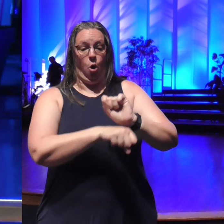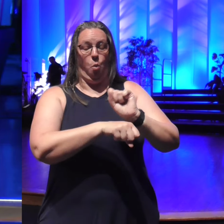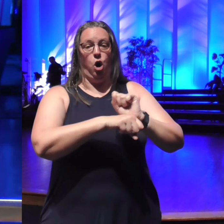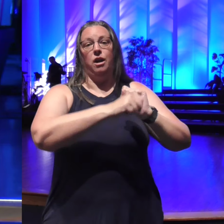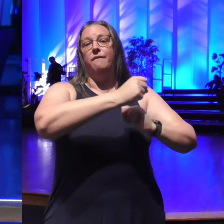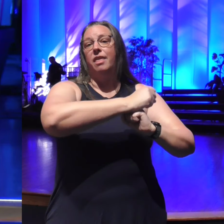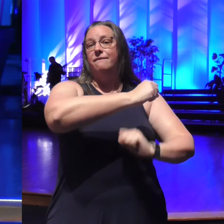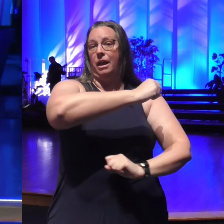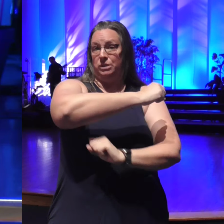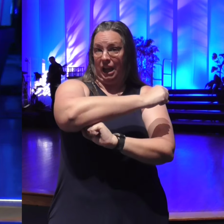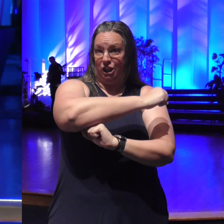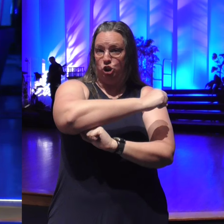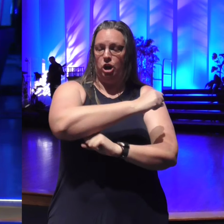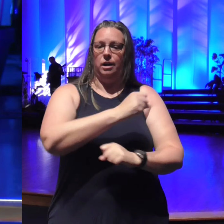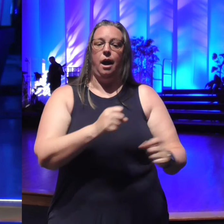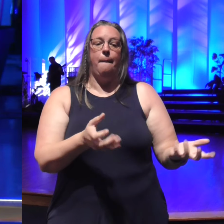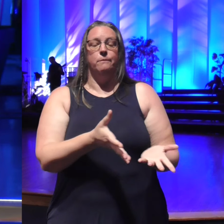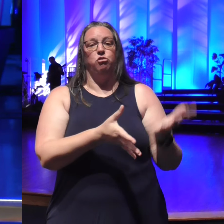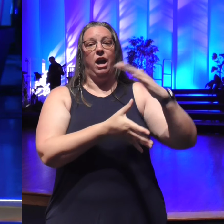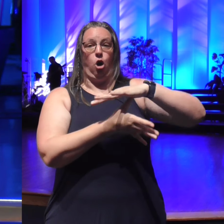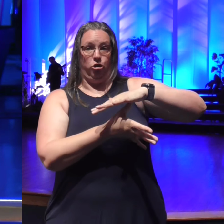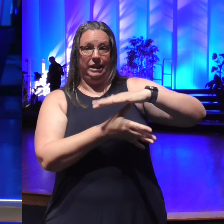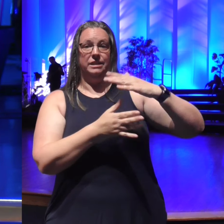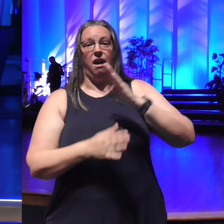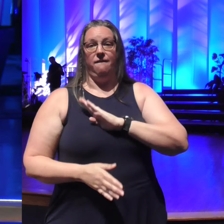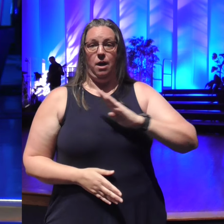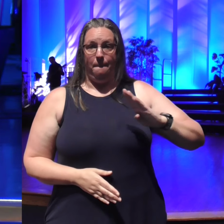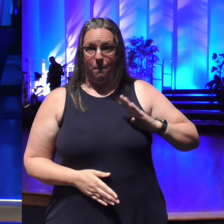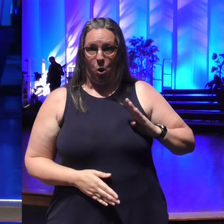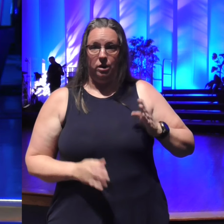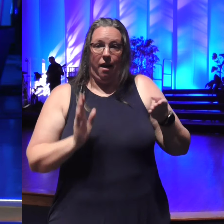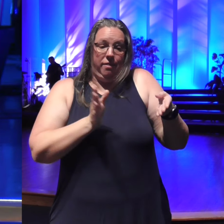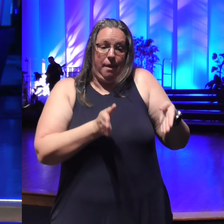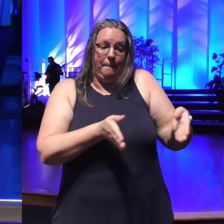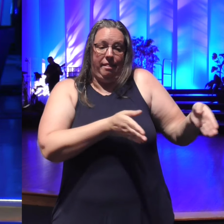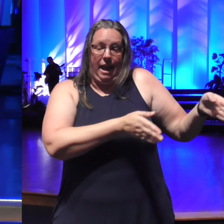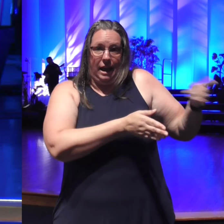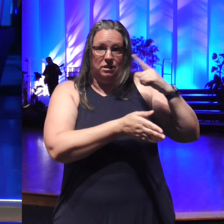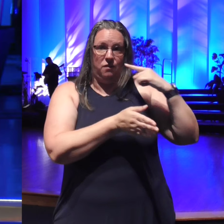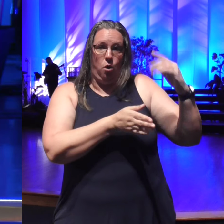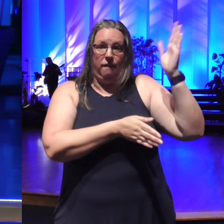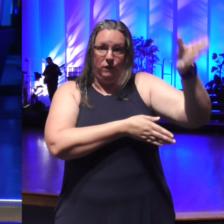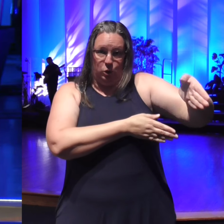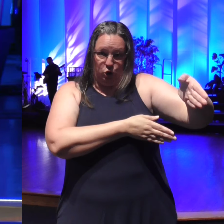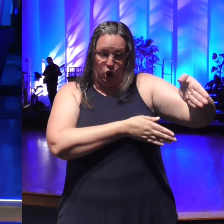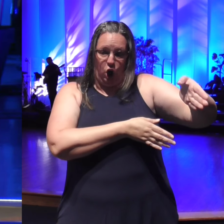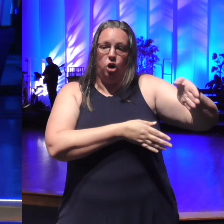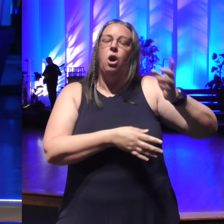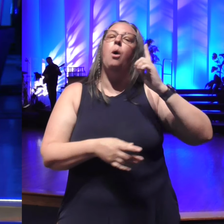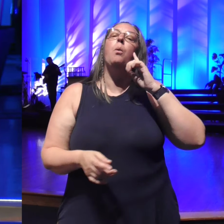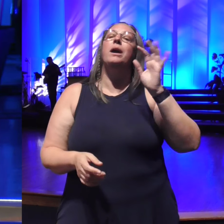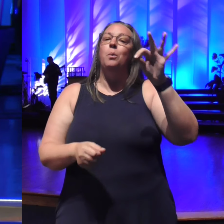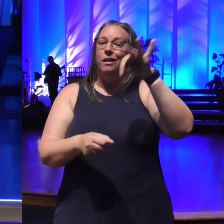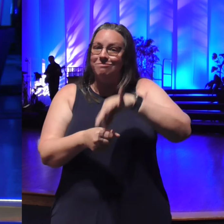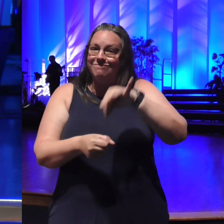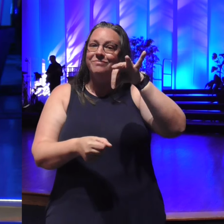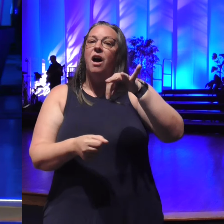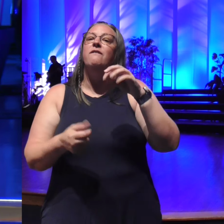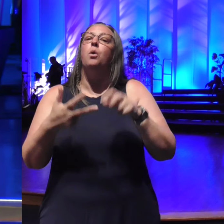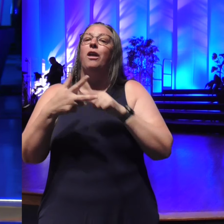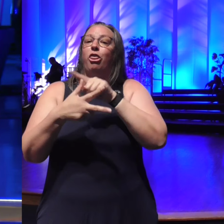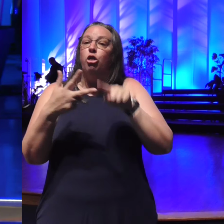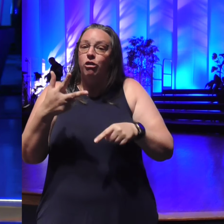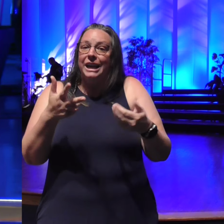foundation, the priorities of the board, the plans that will help guide the church into the future. We'll elect 3 new